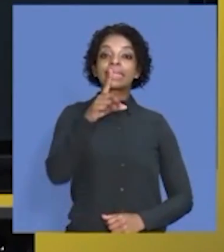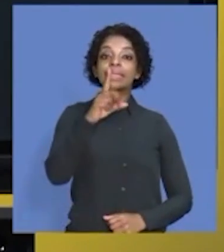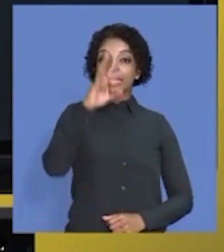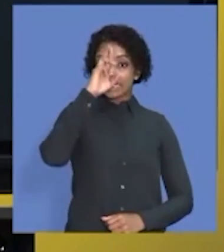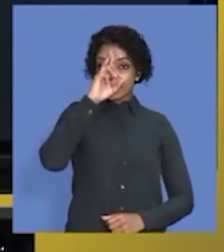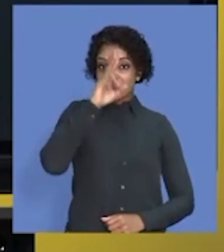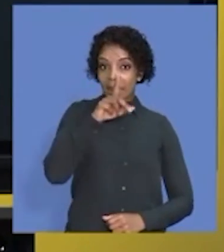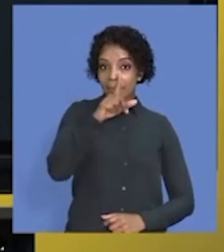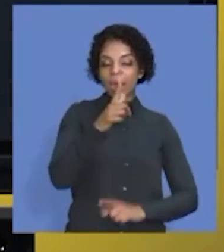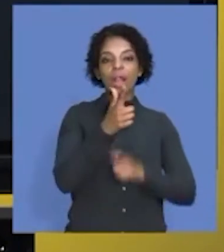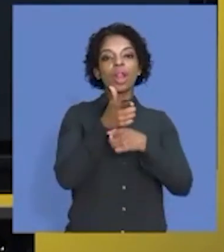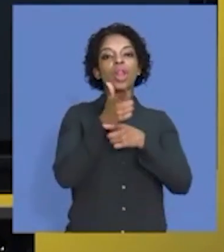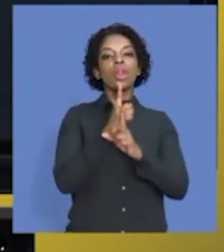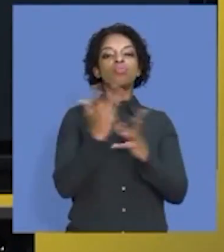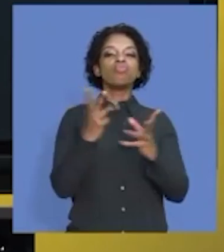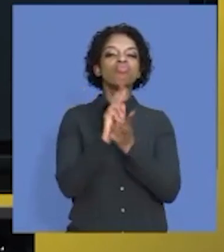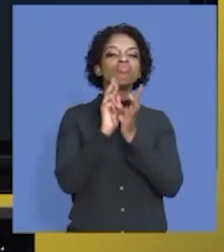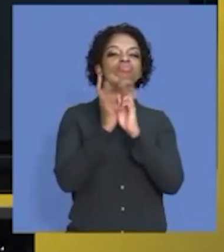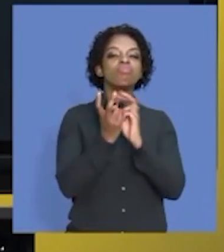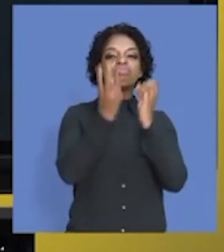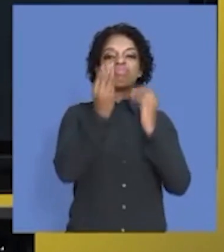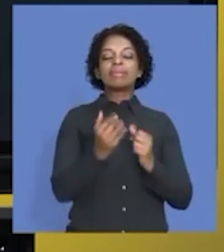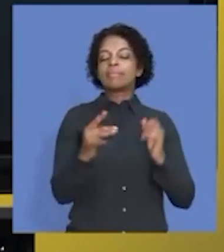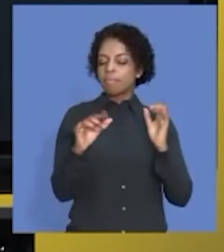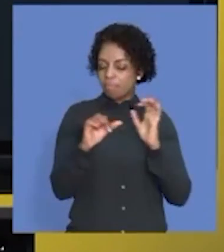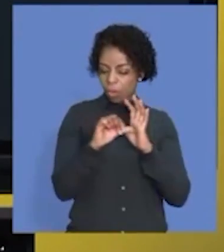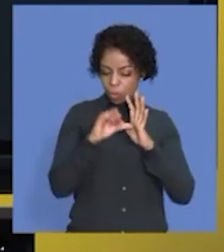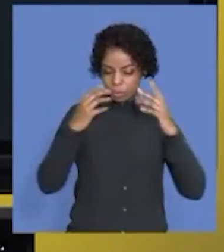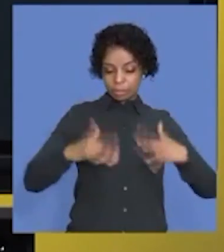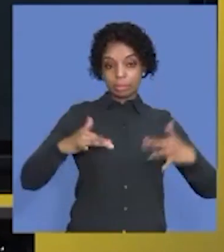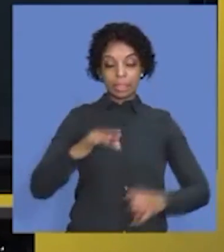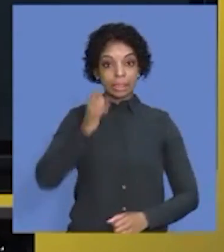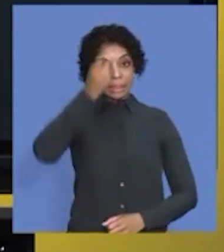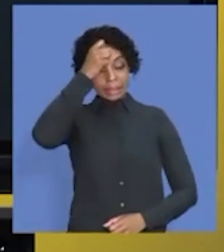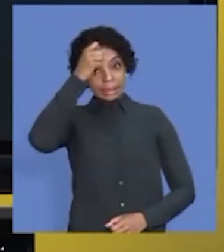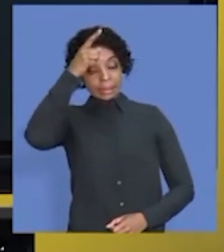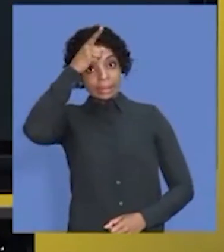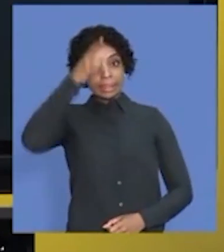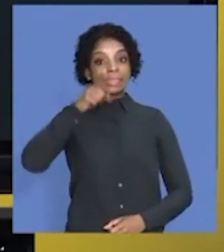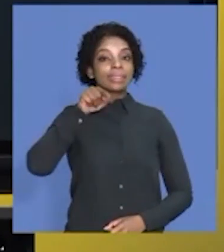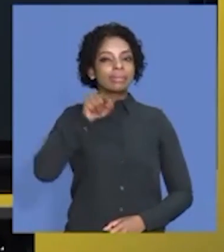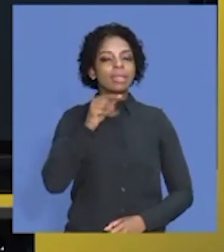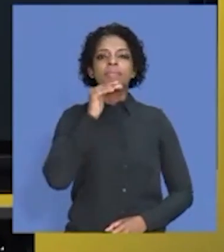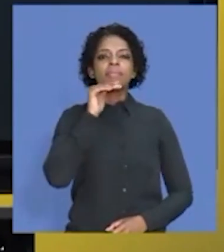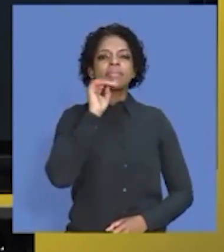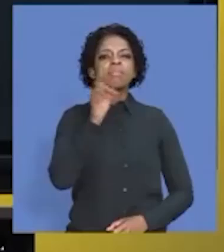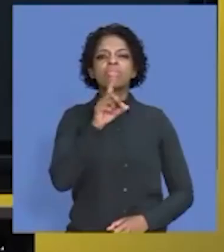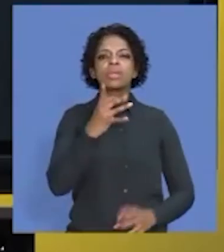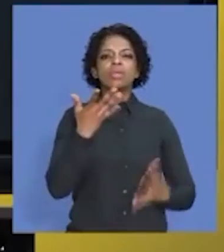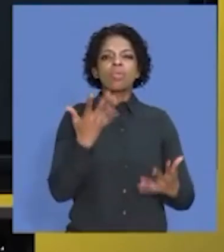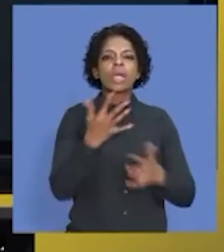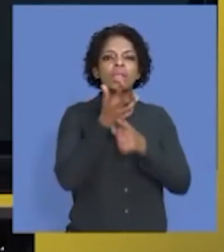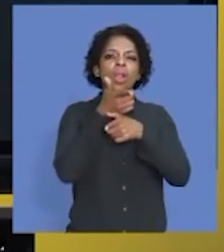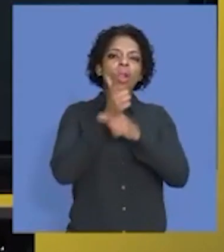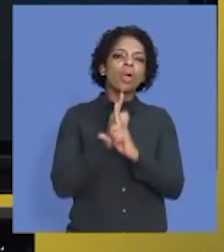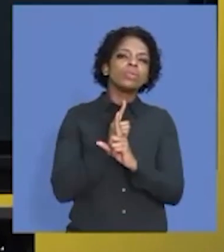it's important for you to understand what we mean by a loan being capitalized, as you will